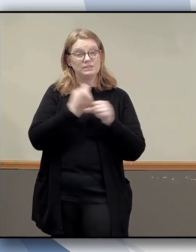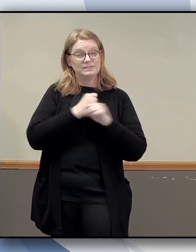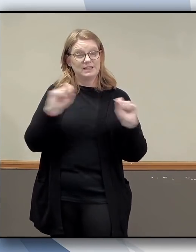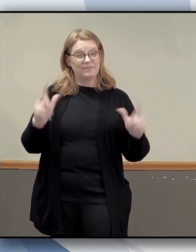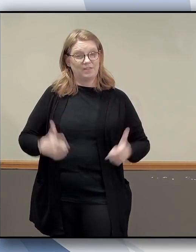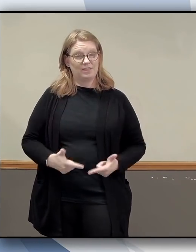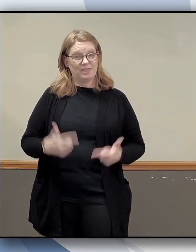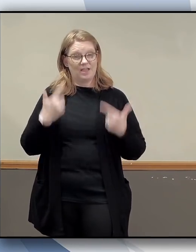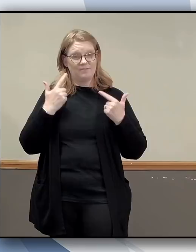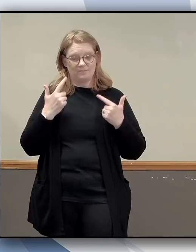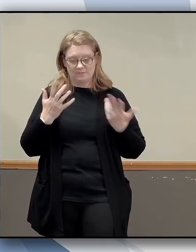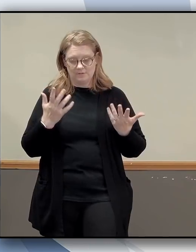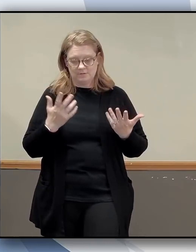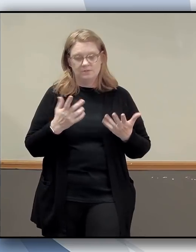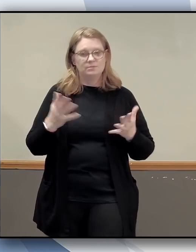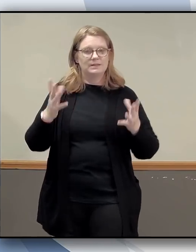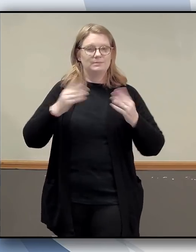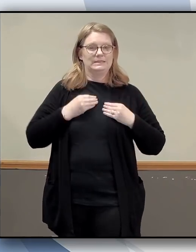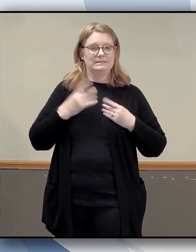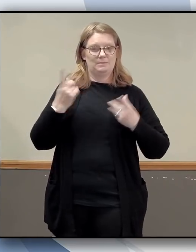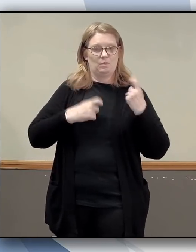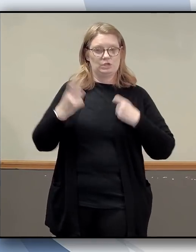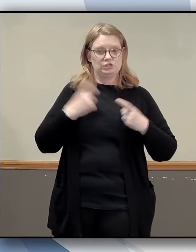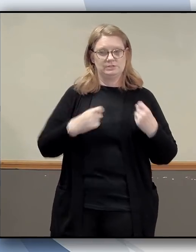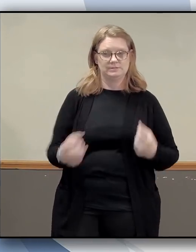So with that, we'll stand for questions.